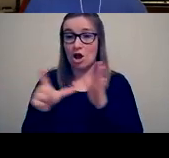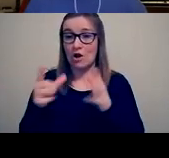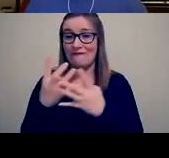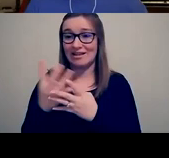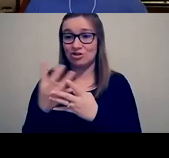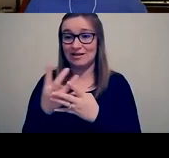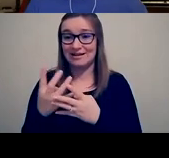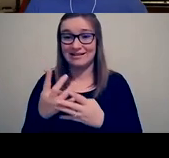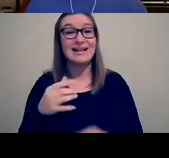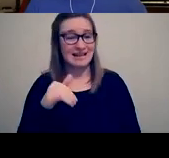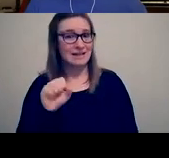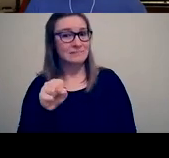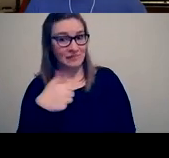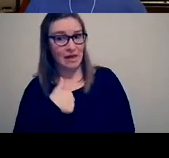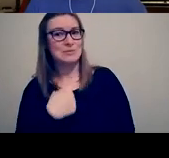was just about to say that.